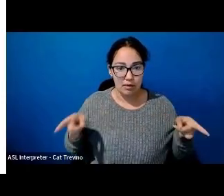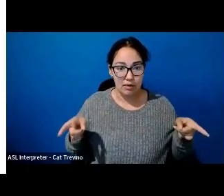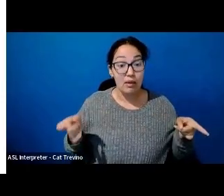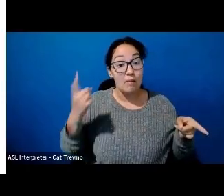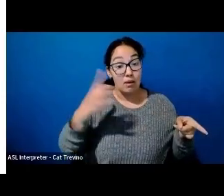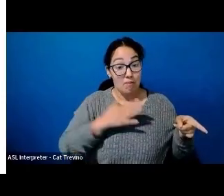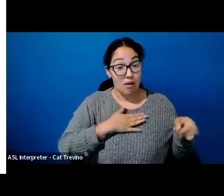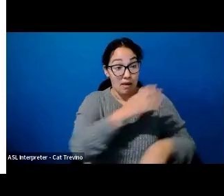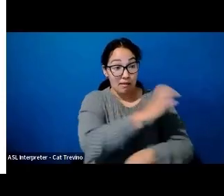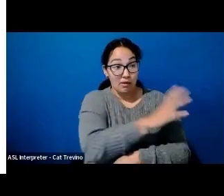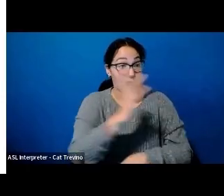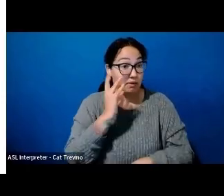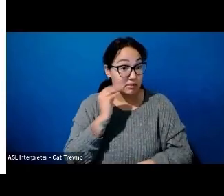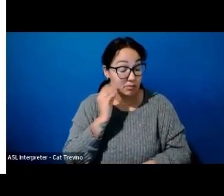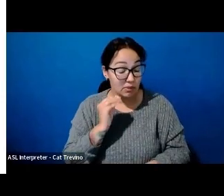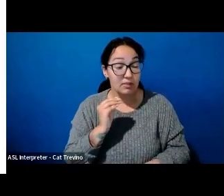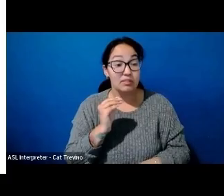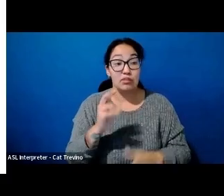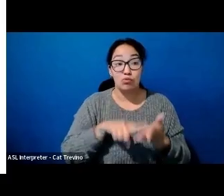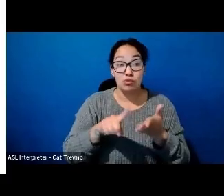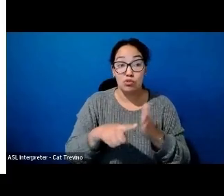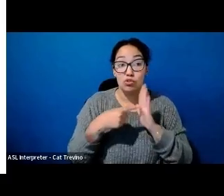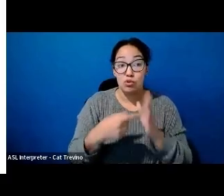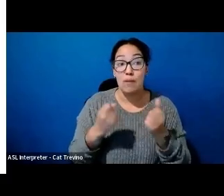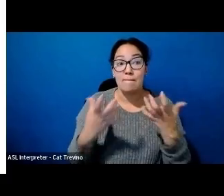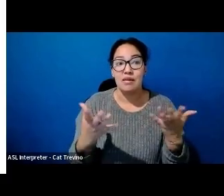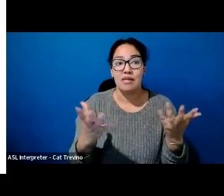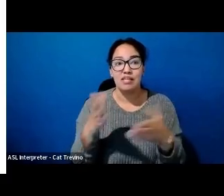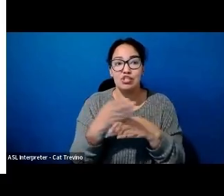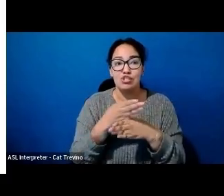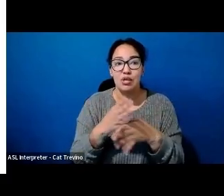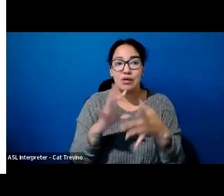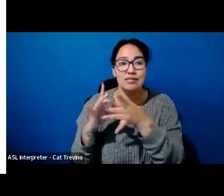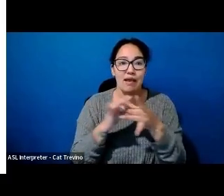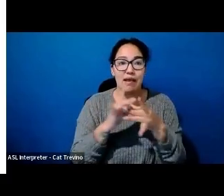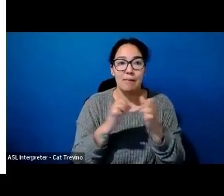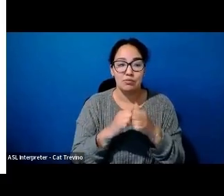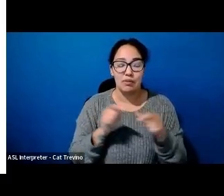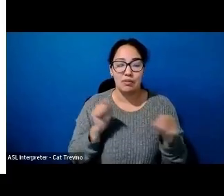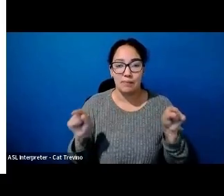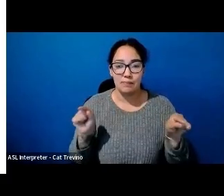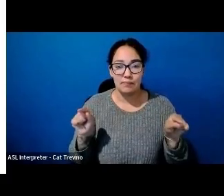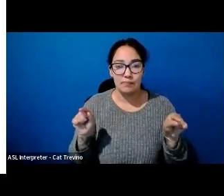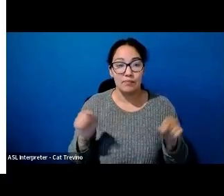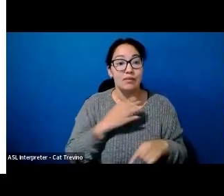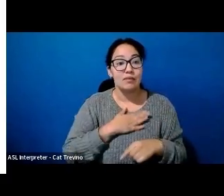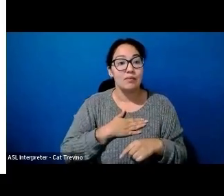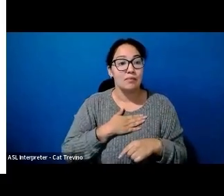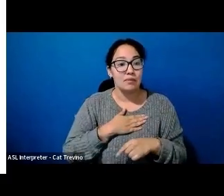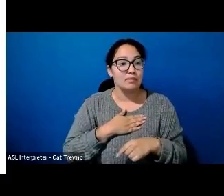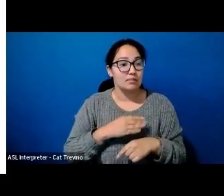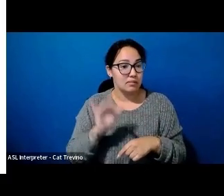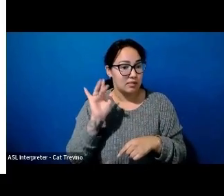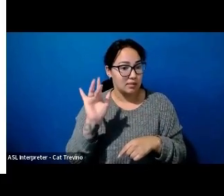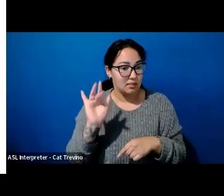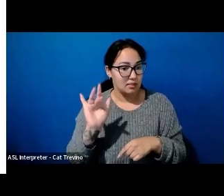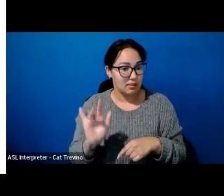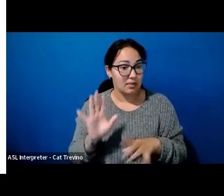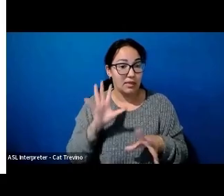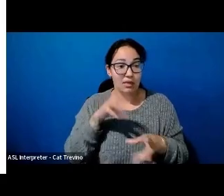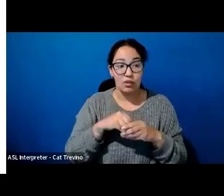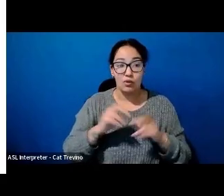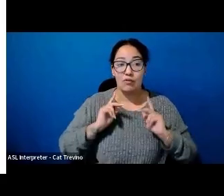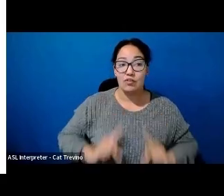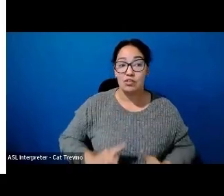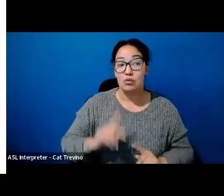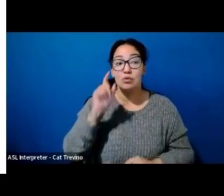as research, has shown that there are many shared dynamics. And please click on through. This can include physical